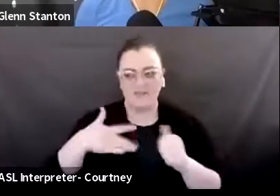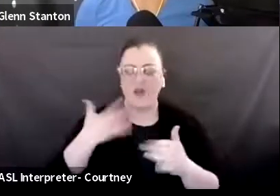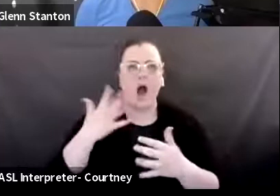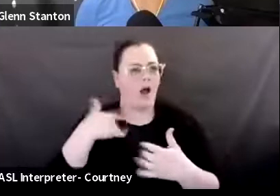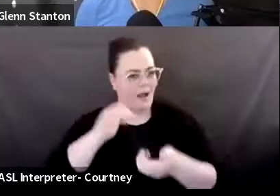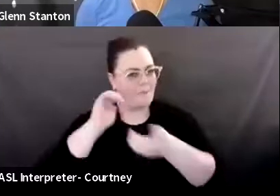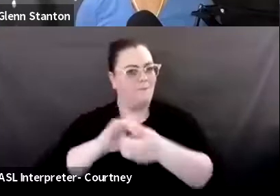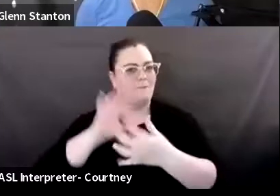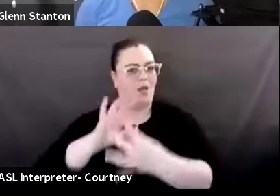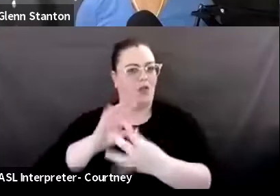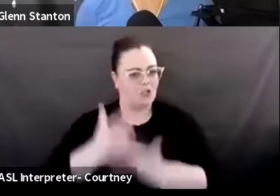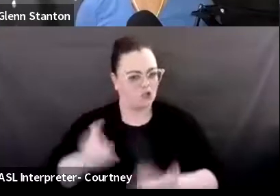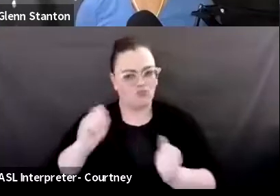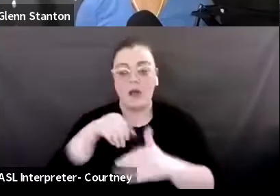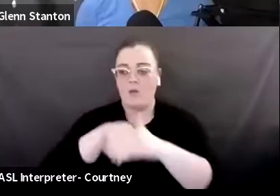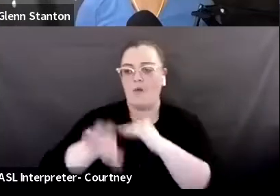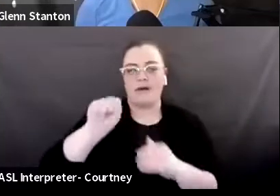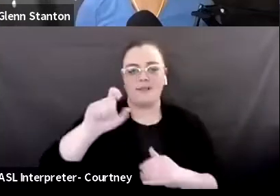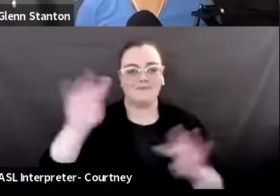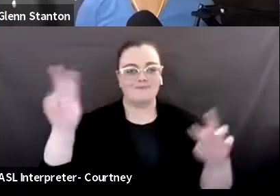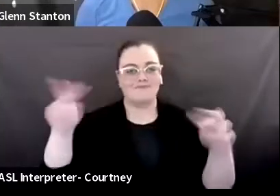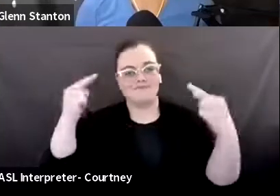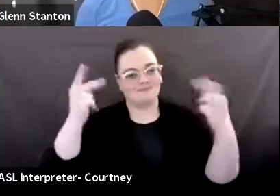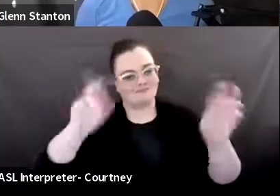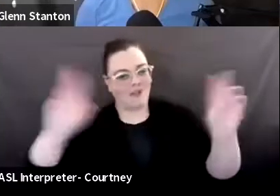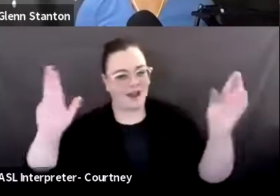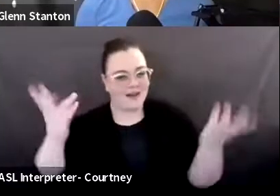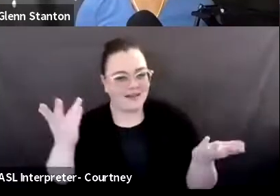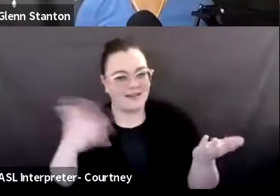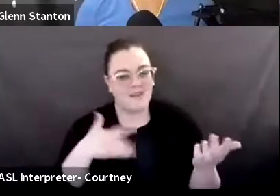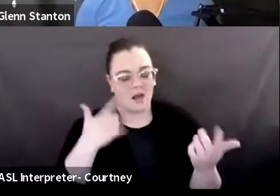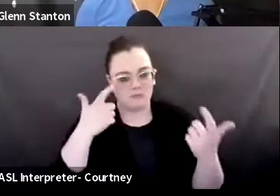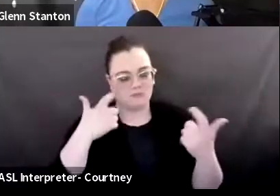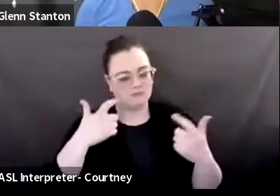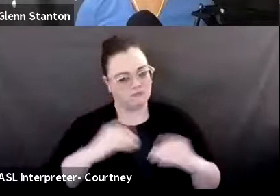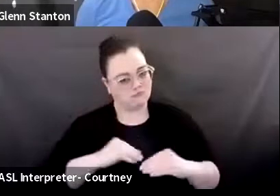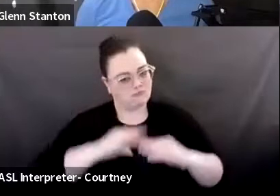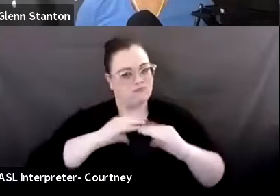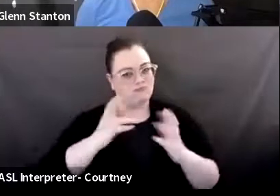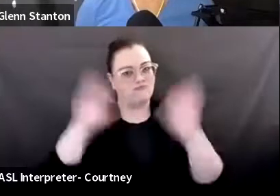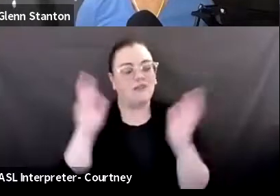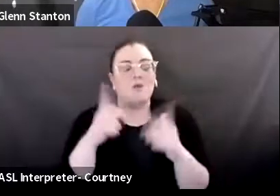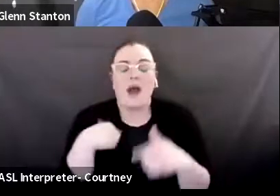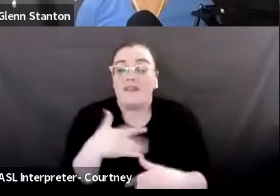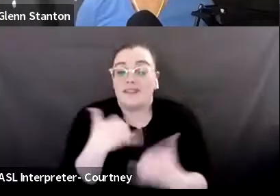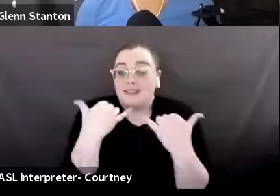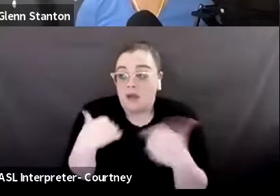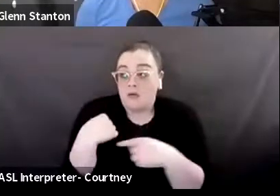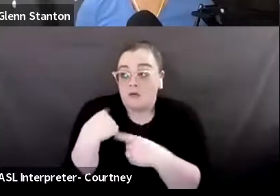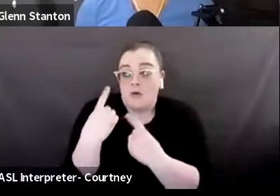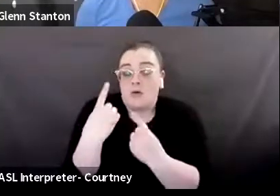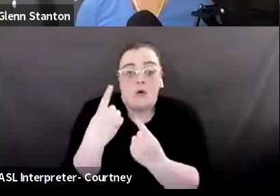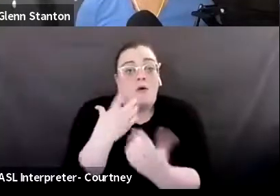walk onto set and say, watch what I'm going to do, you know? So I think that we are really at a great spot, because it's